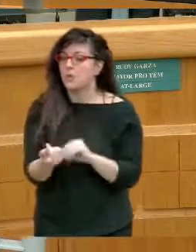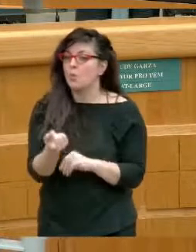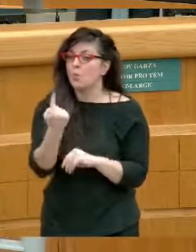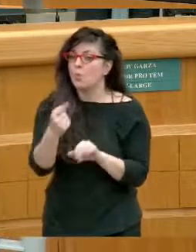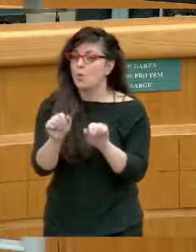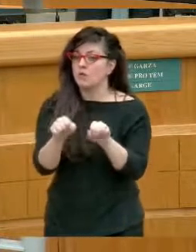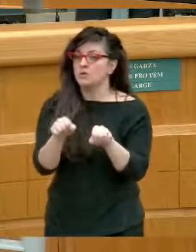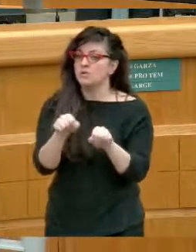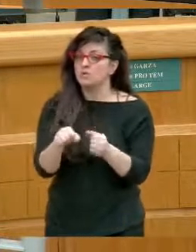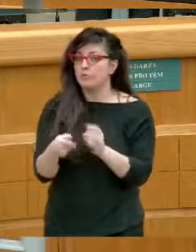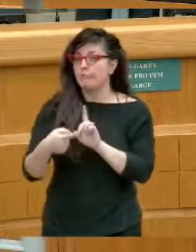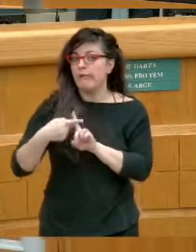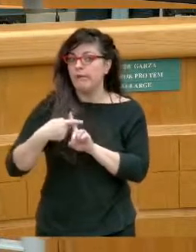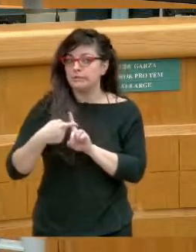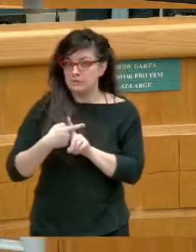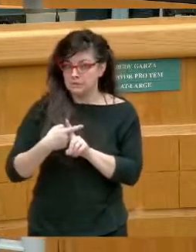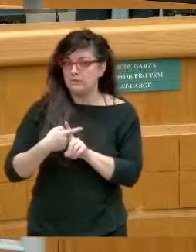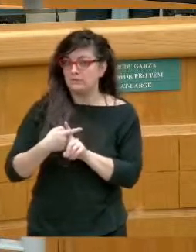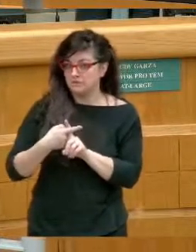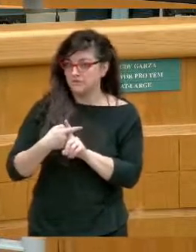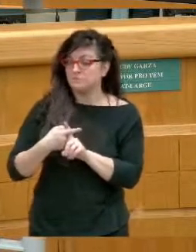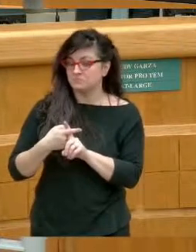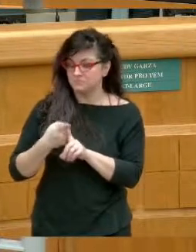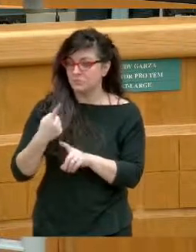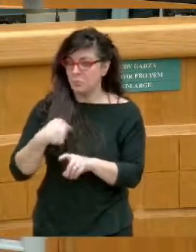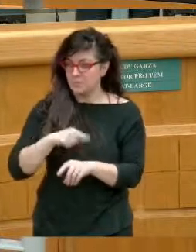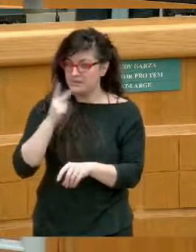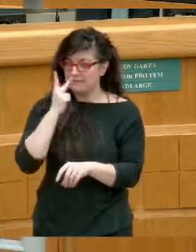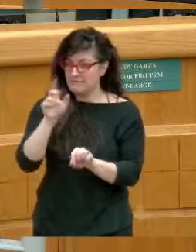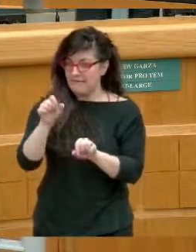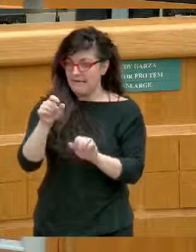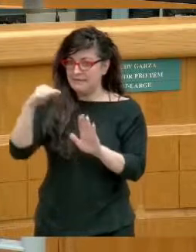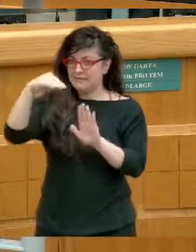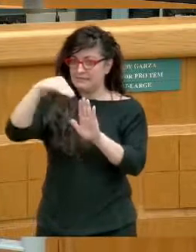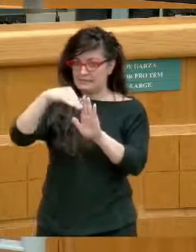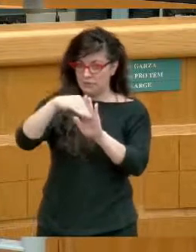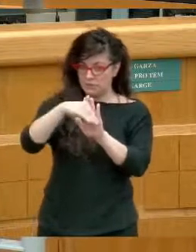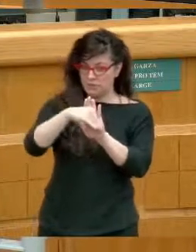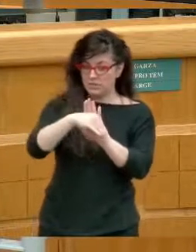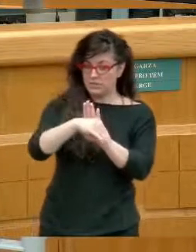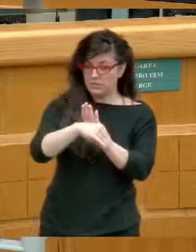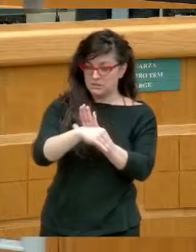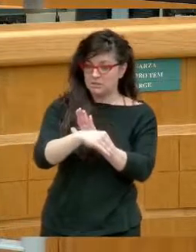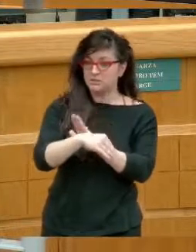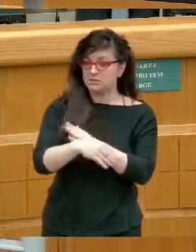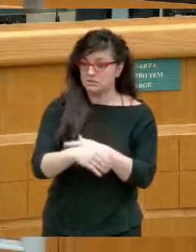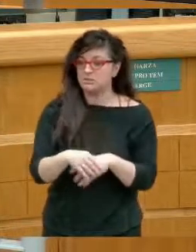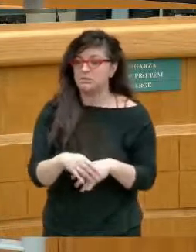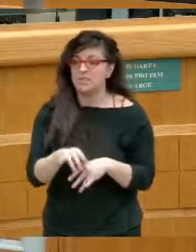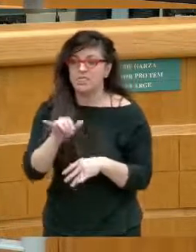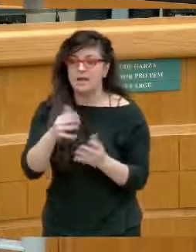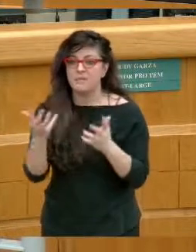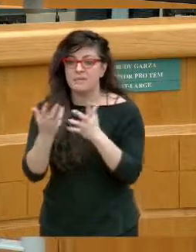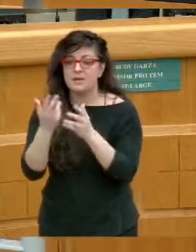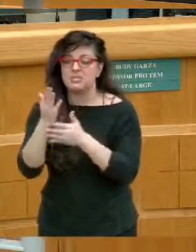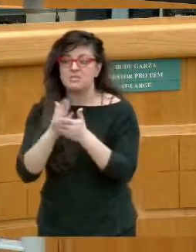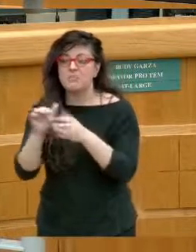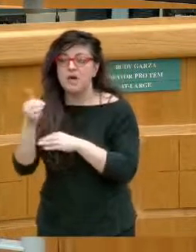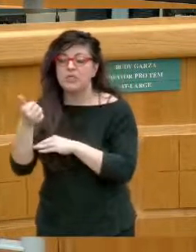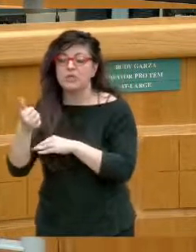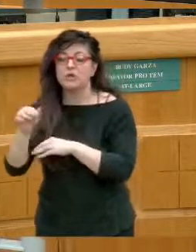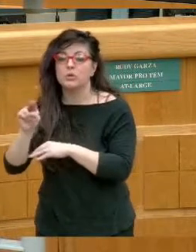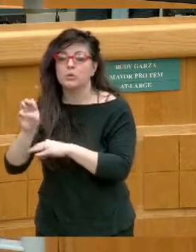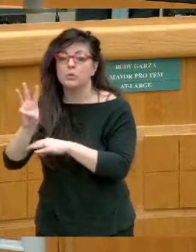potential silver lining here, is that we're seeing this decrease. That does coincide somewhat with news stories on the outbreaks that were